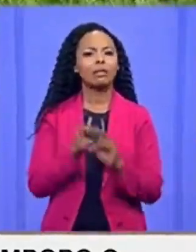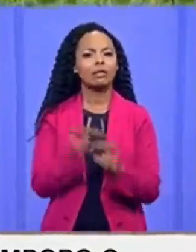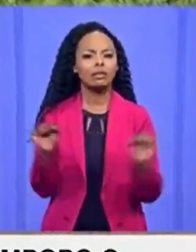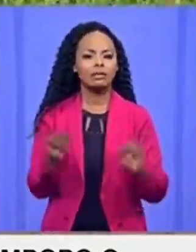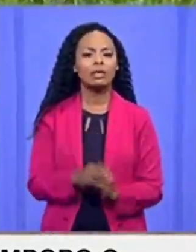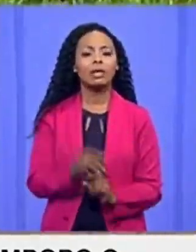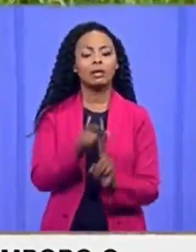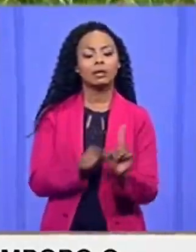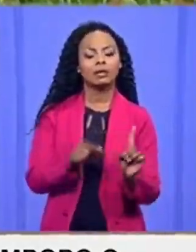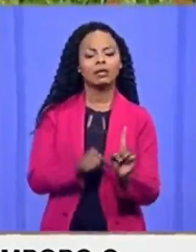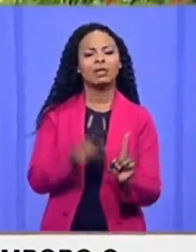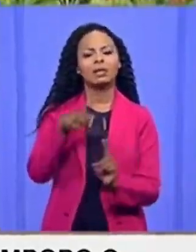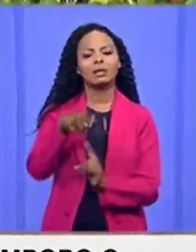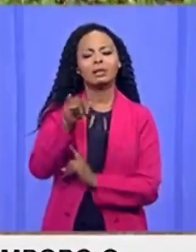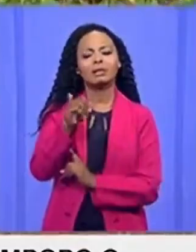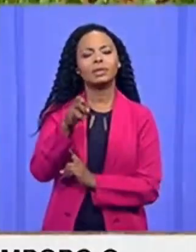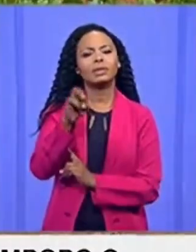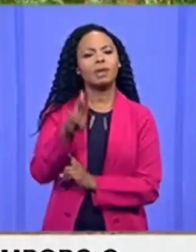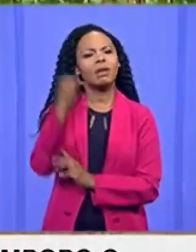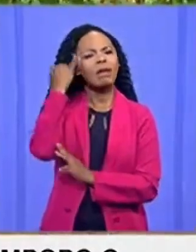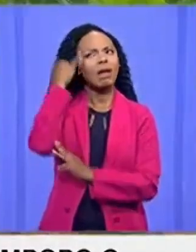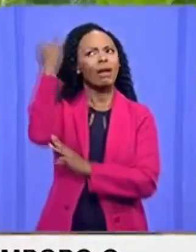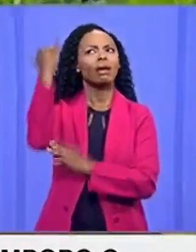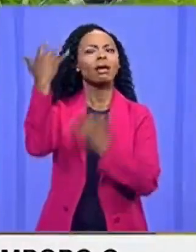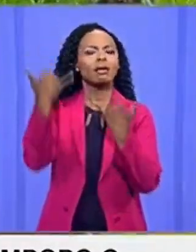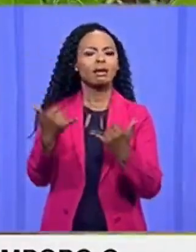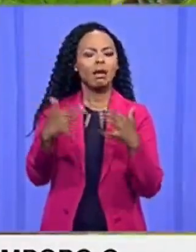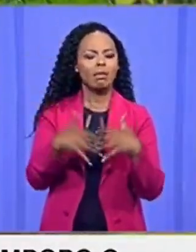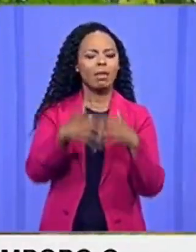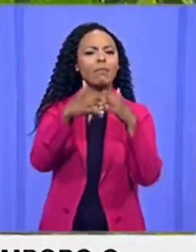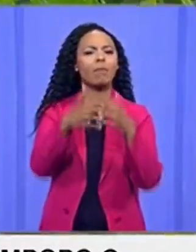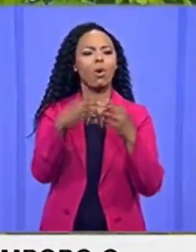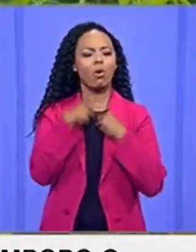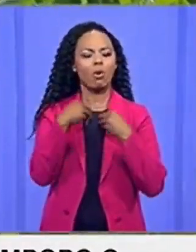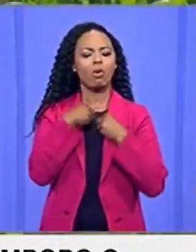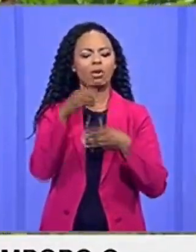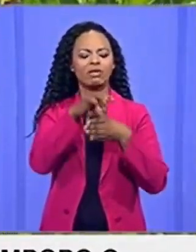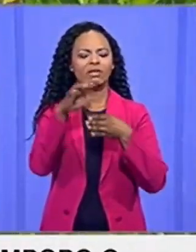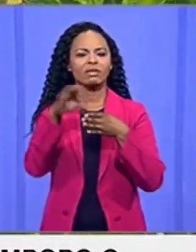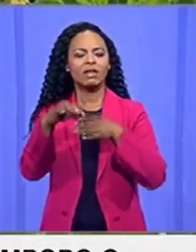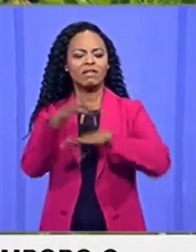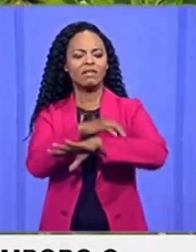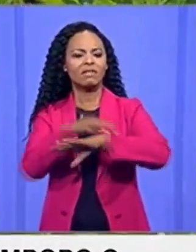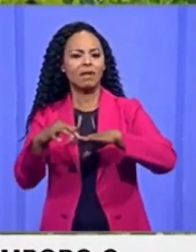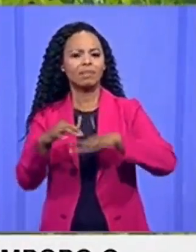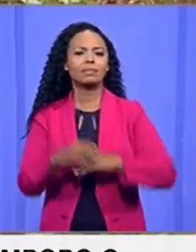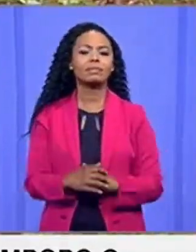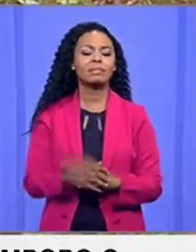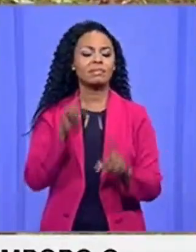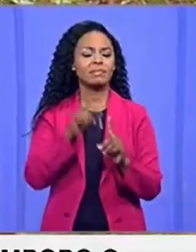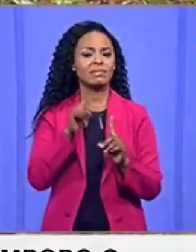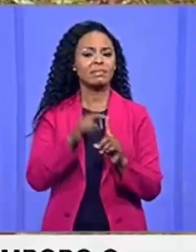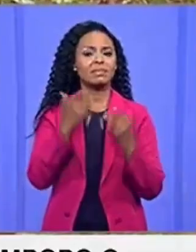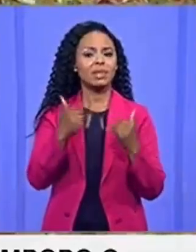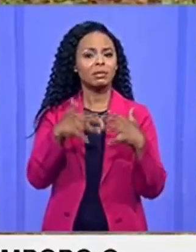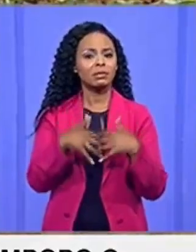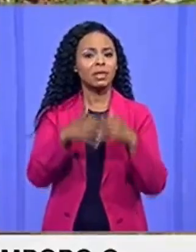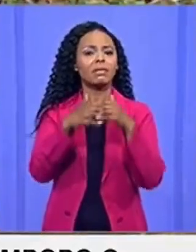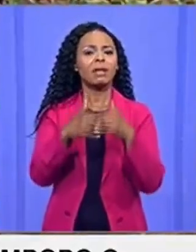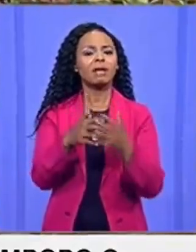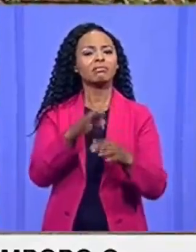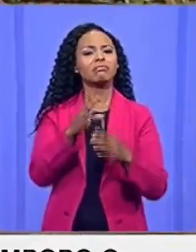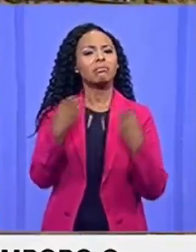Peter Molepo wa abela bao ba batlang go simolola ditshingwana tsa bona tsa merogo thuso. Molemi yono yo fatlhogang o simolotse kgwebo ya